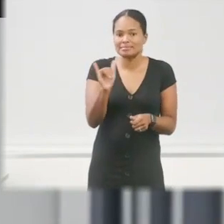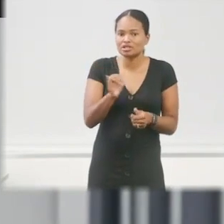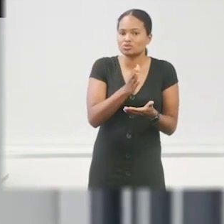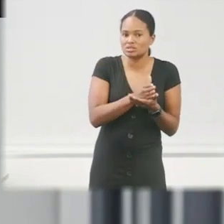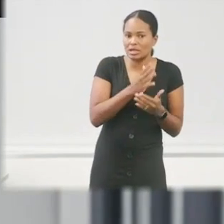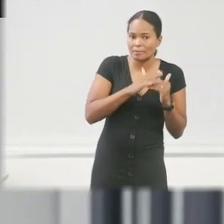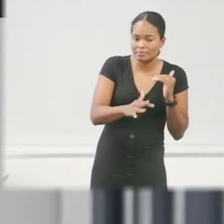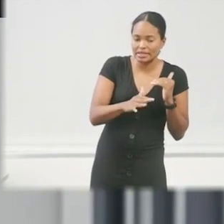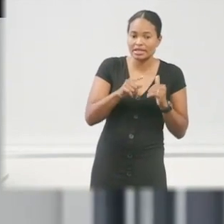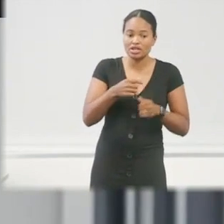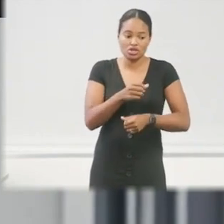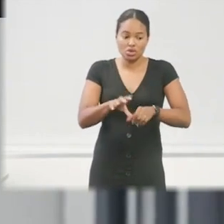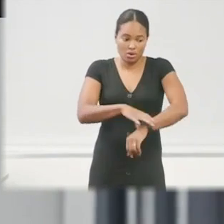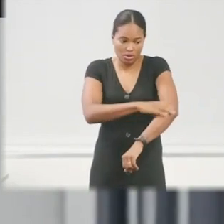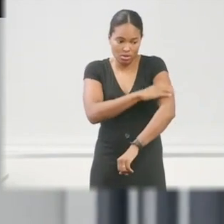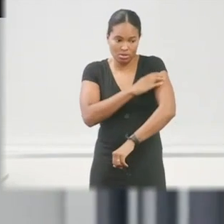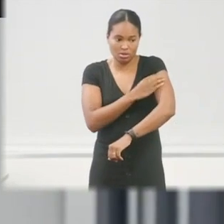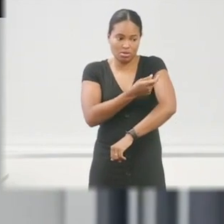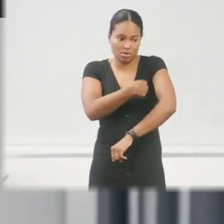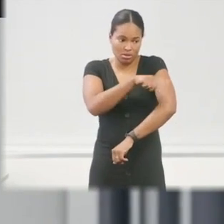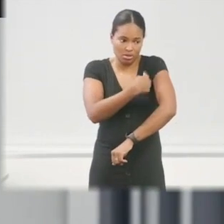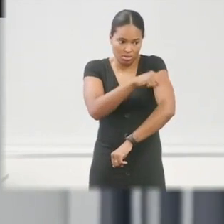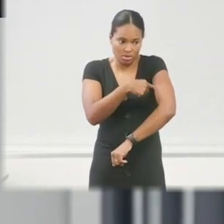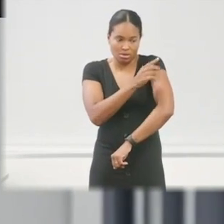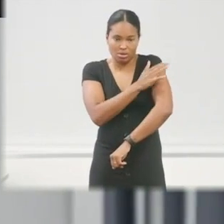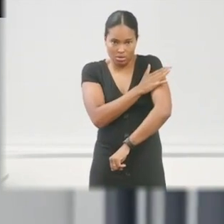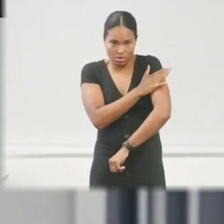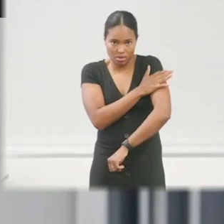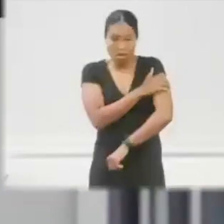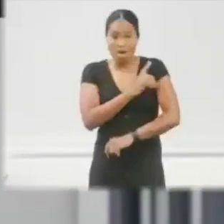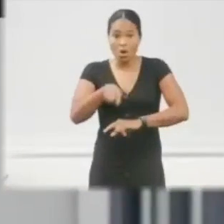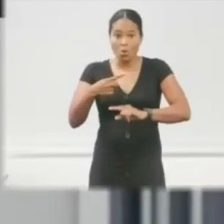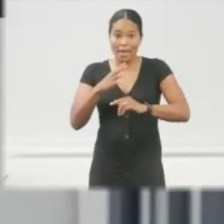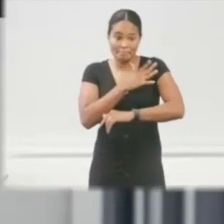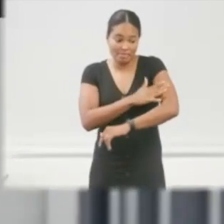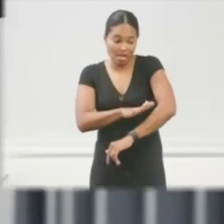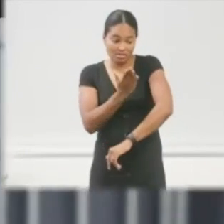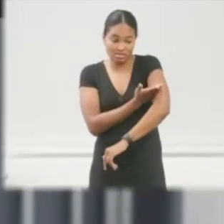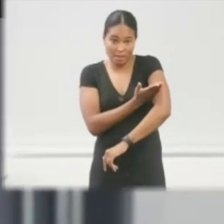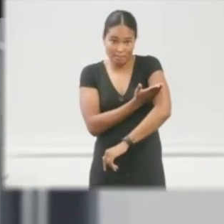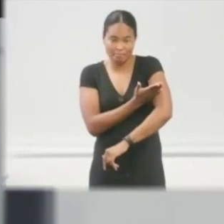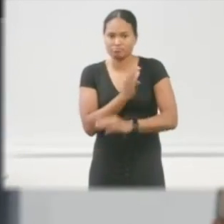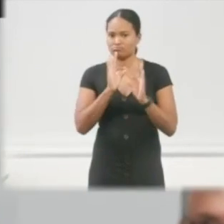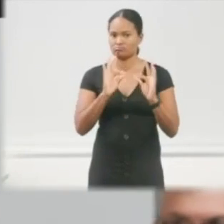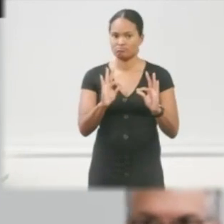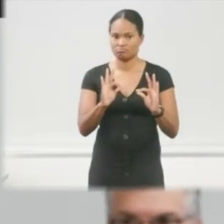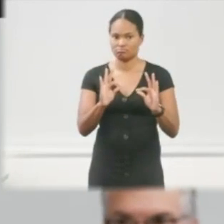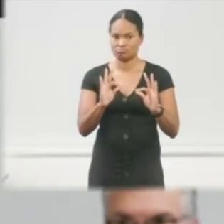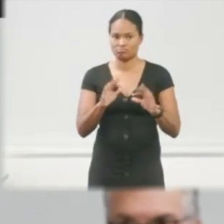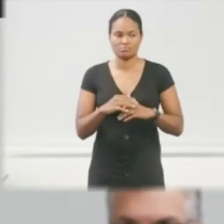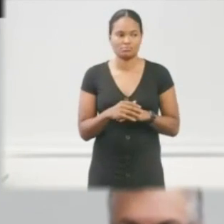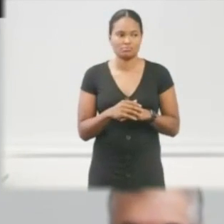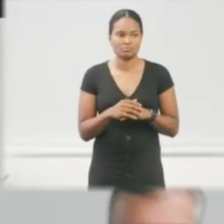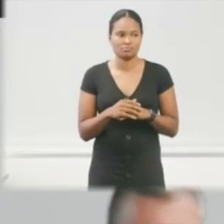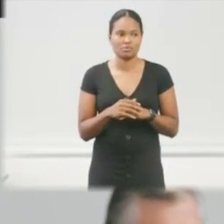the tourniquet. Once the bleeding stops, you're golden. You wait